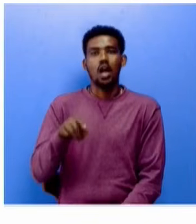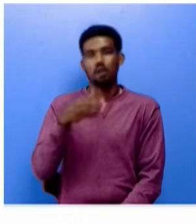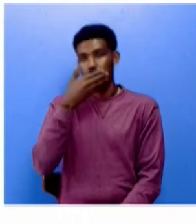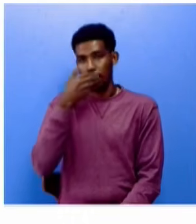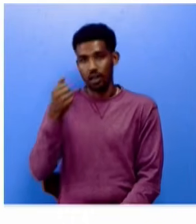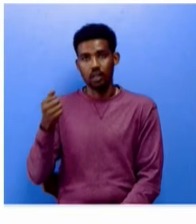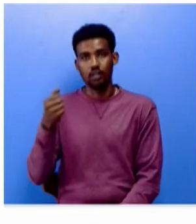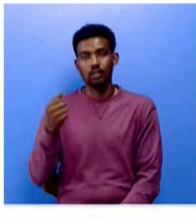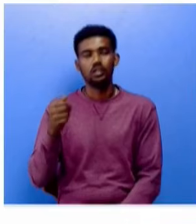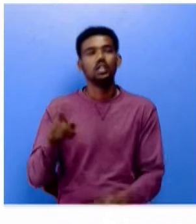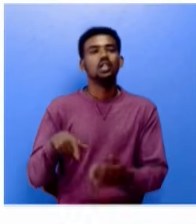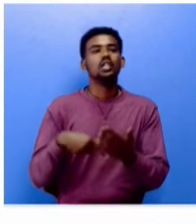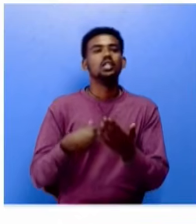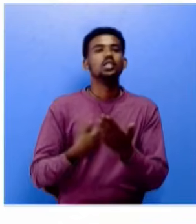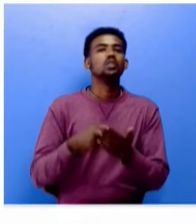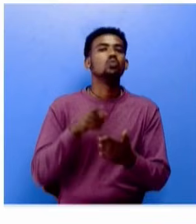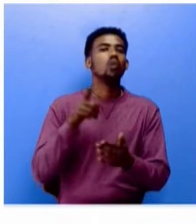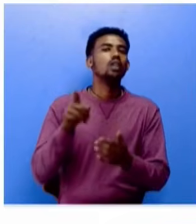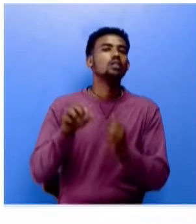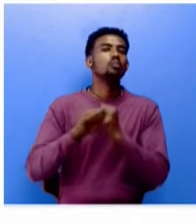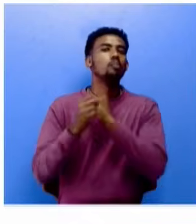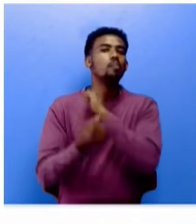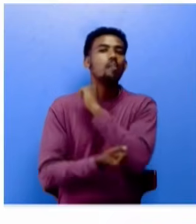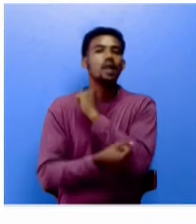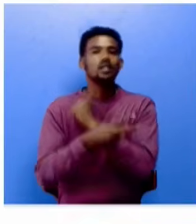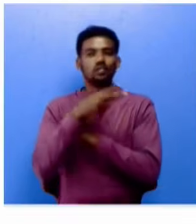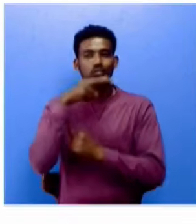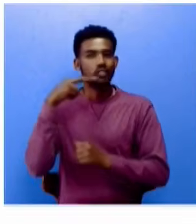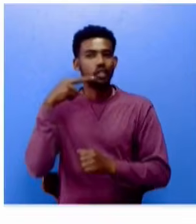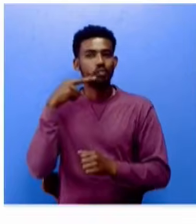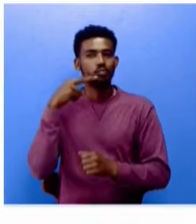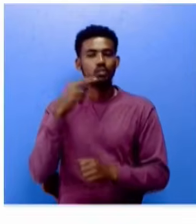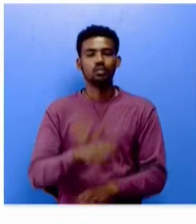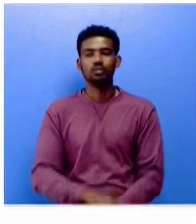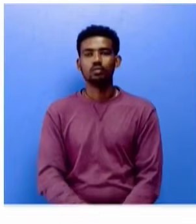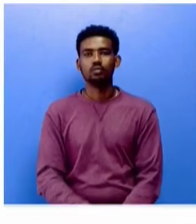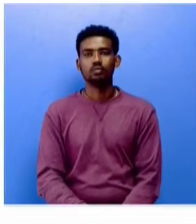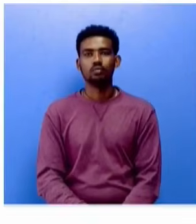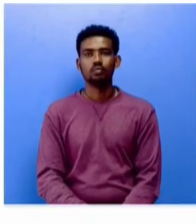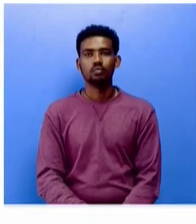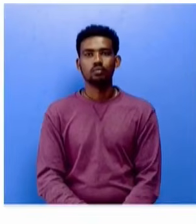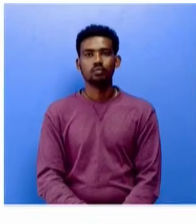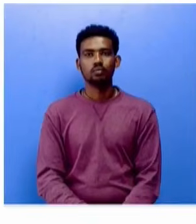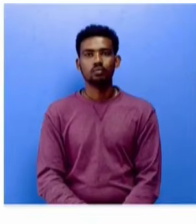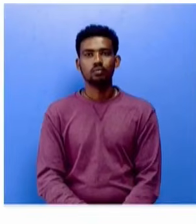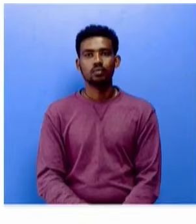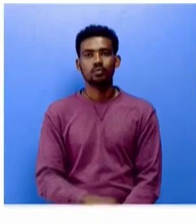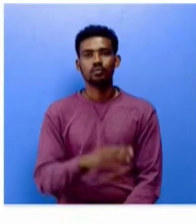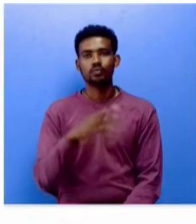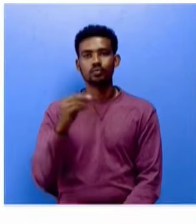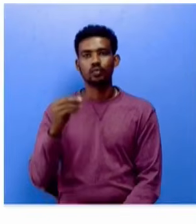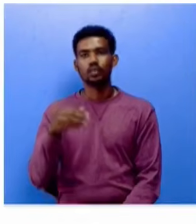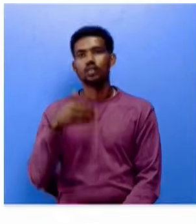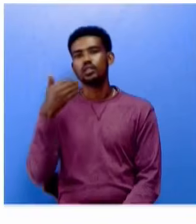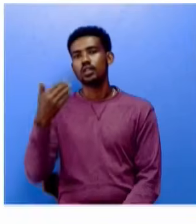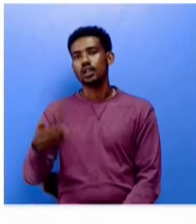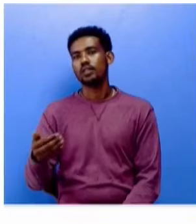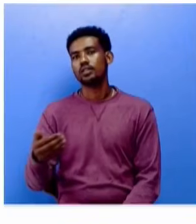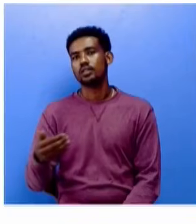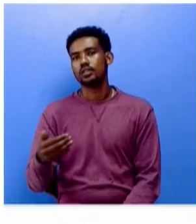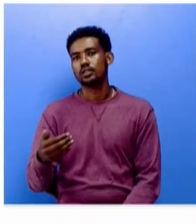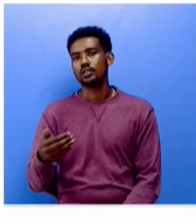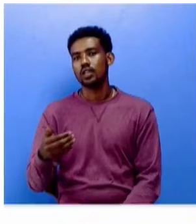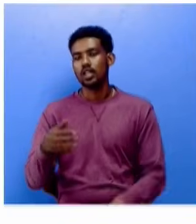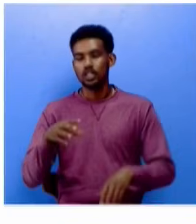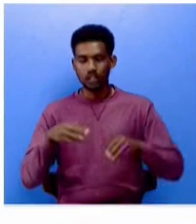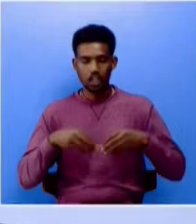one is what? Base verb. Base verb. This one is just the